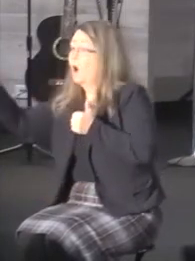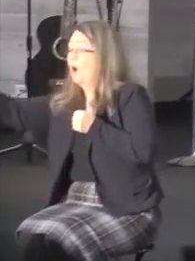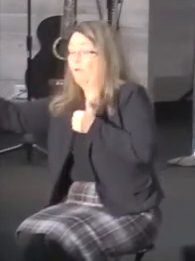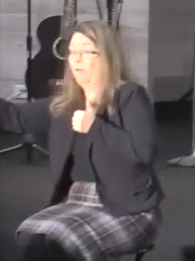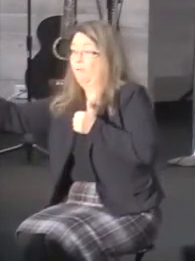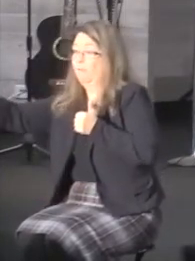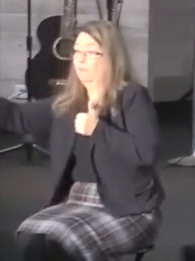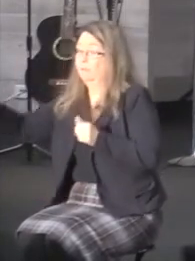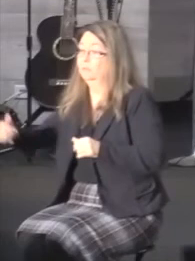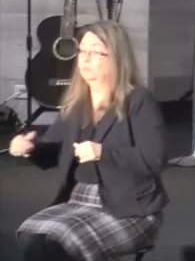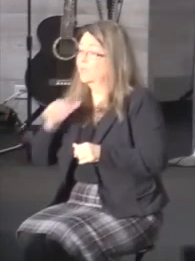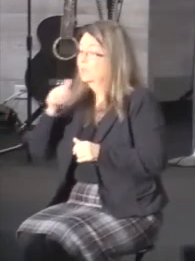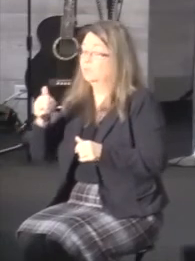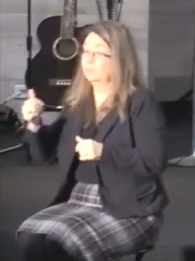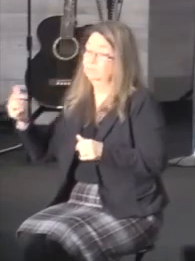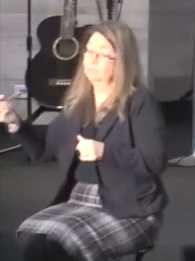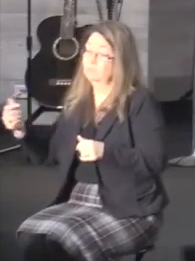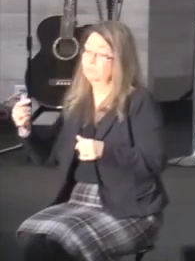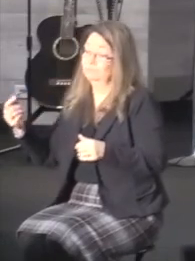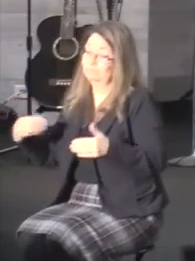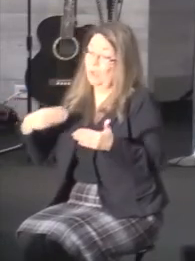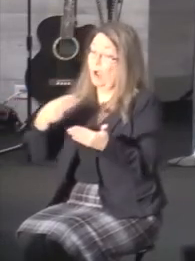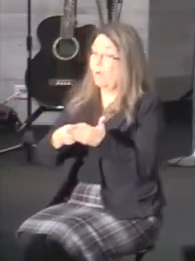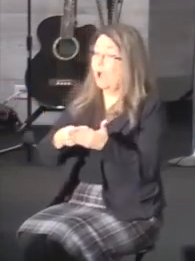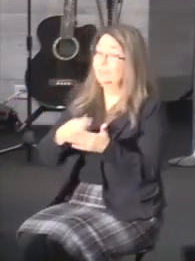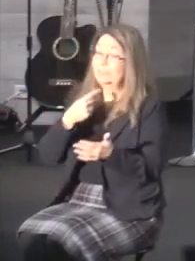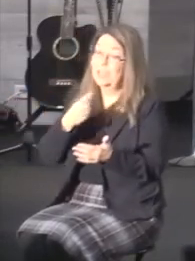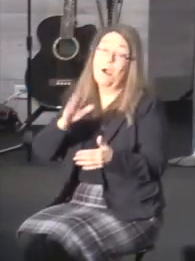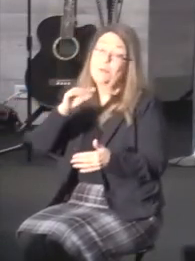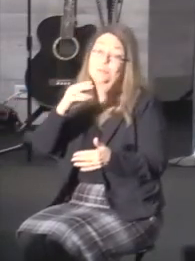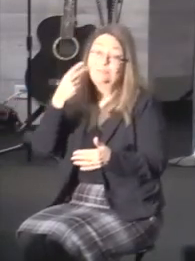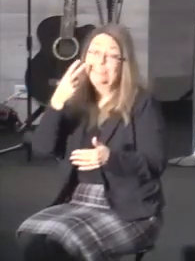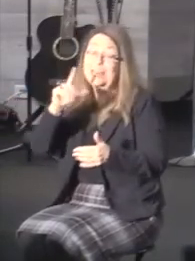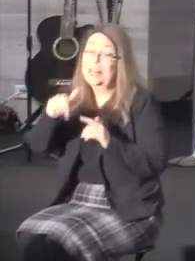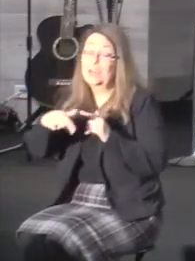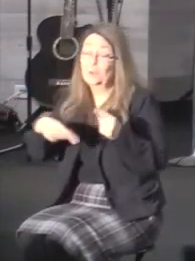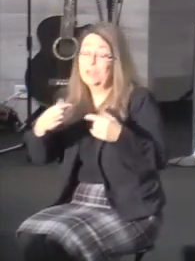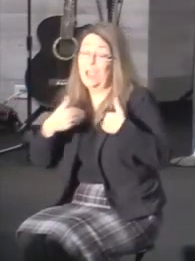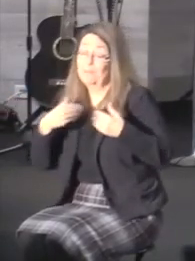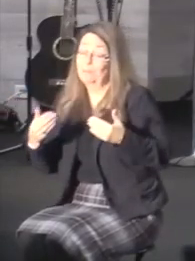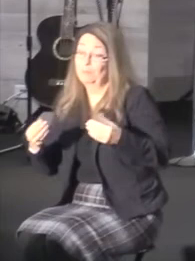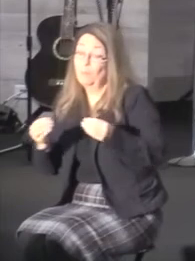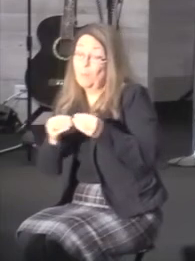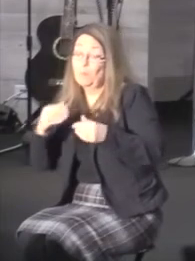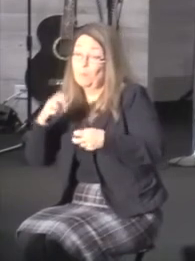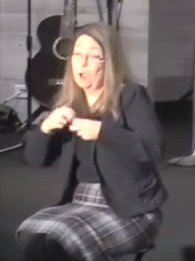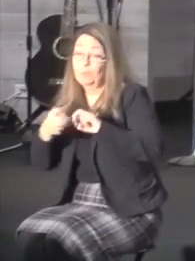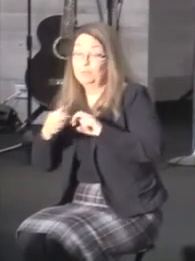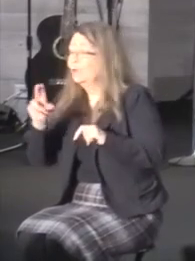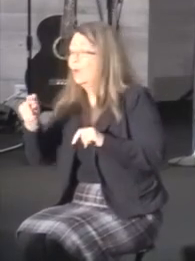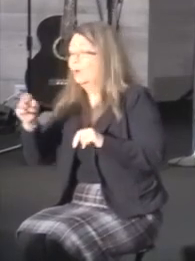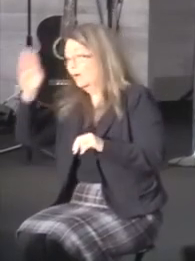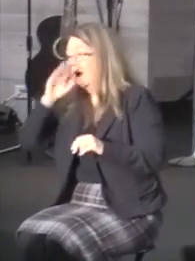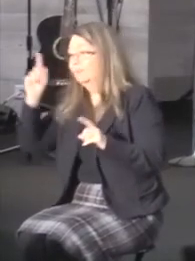saying. God doesn't just come and intervene. And he's like, all right, see you later next year when you got another problem you want to overcome. God is present every day with us. He's